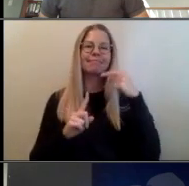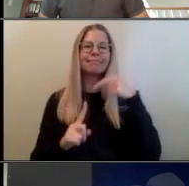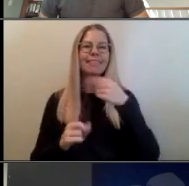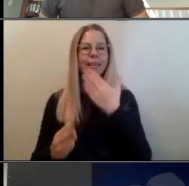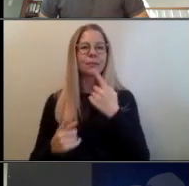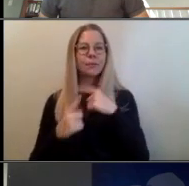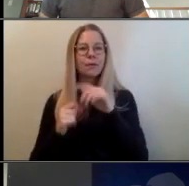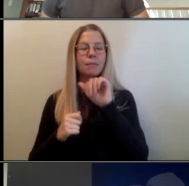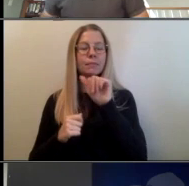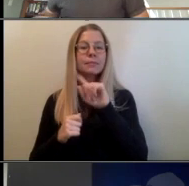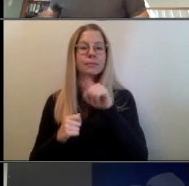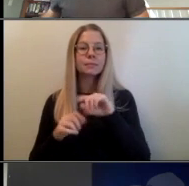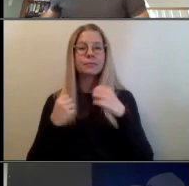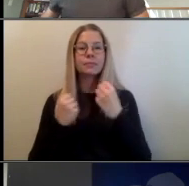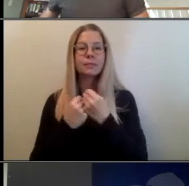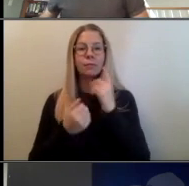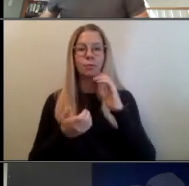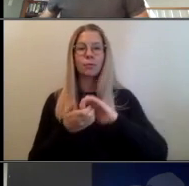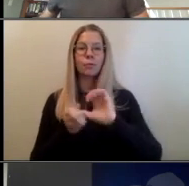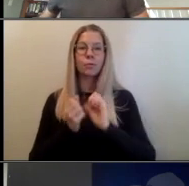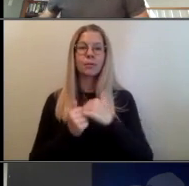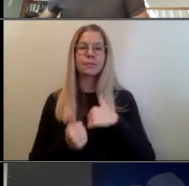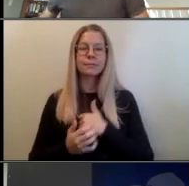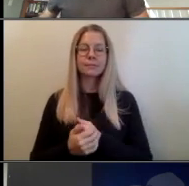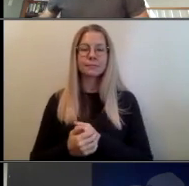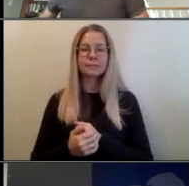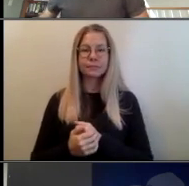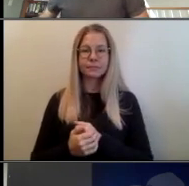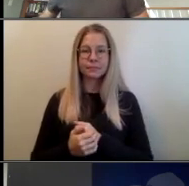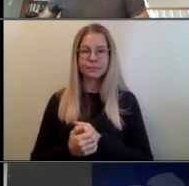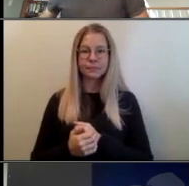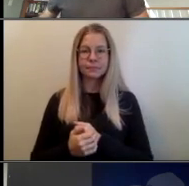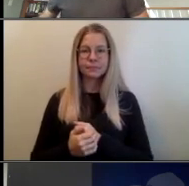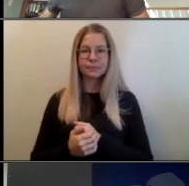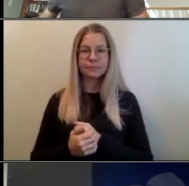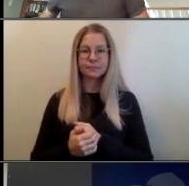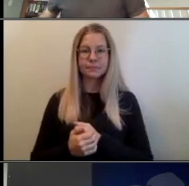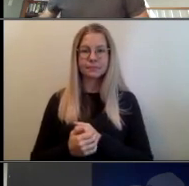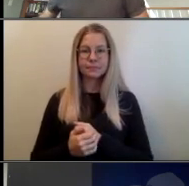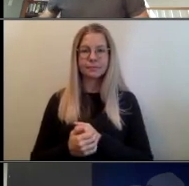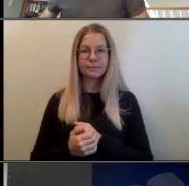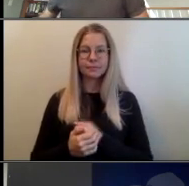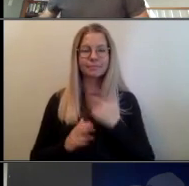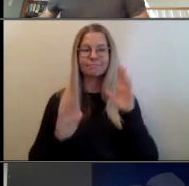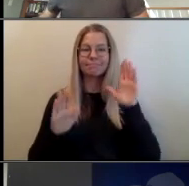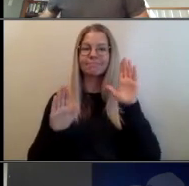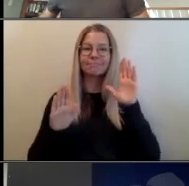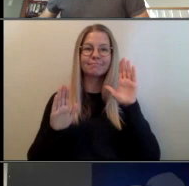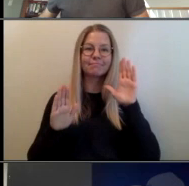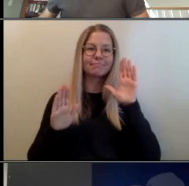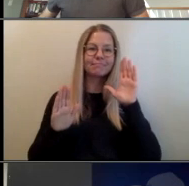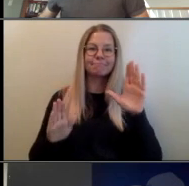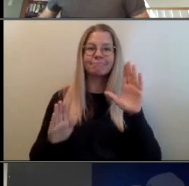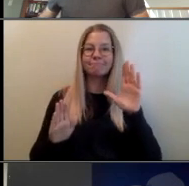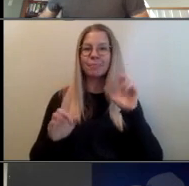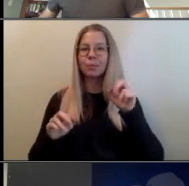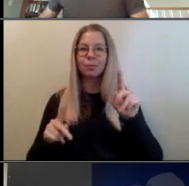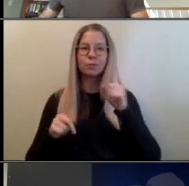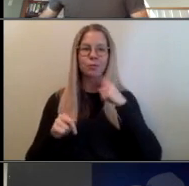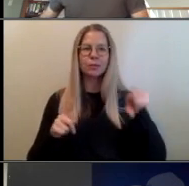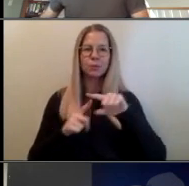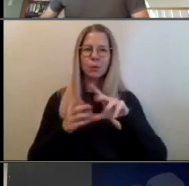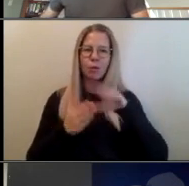for partnering with us. So it's been a great opportunity for all of us to learn how to come